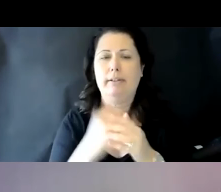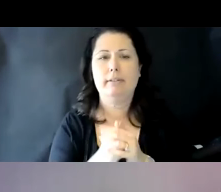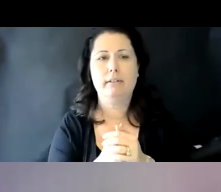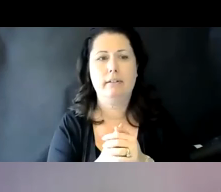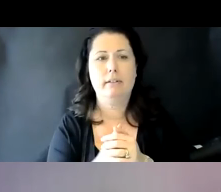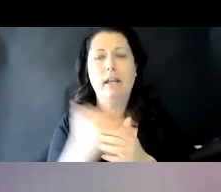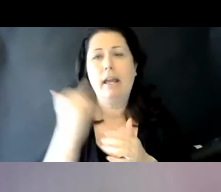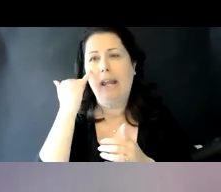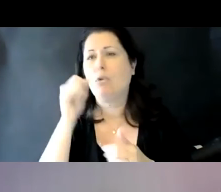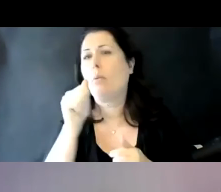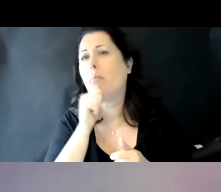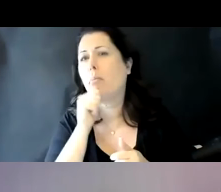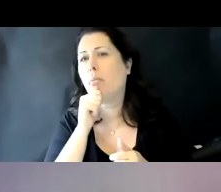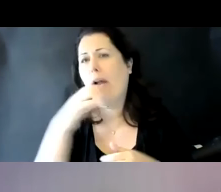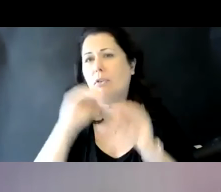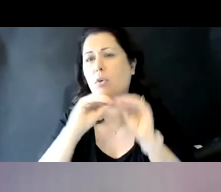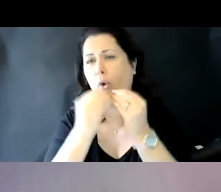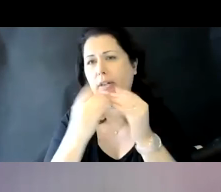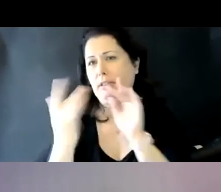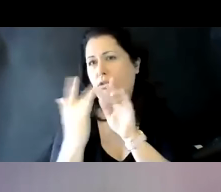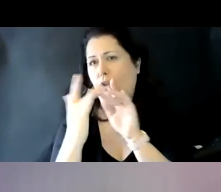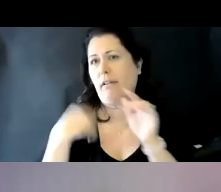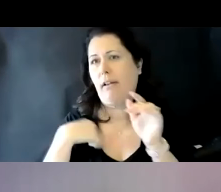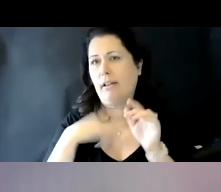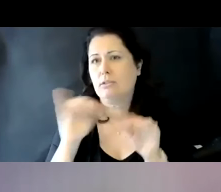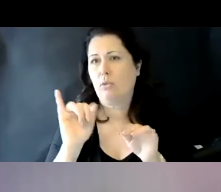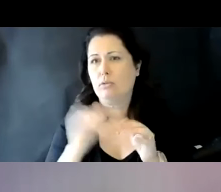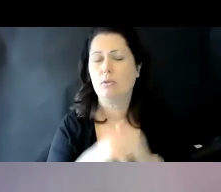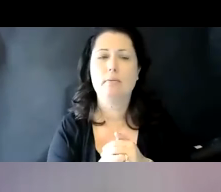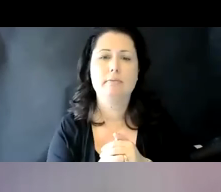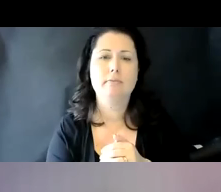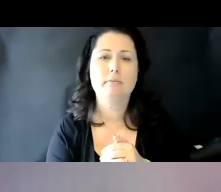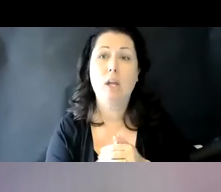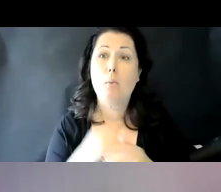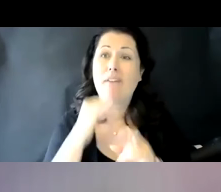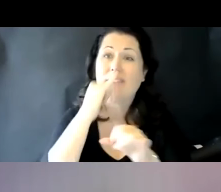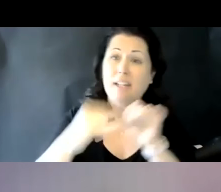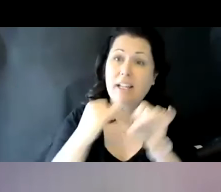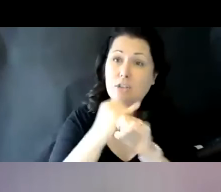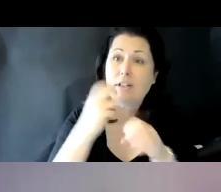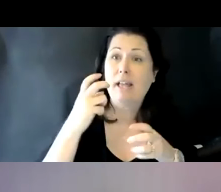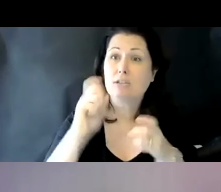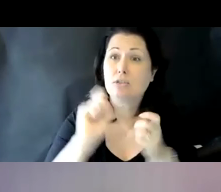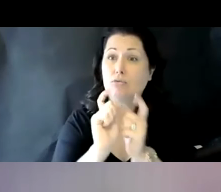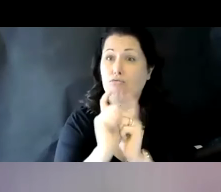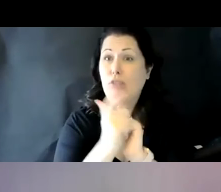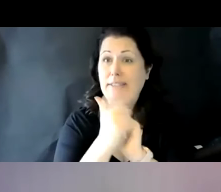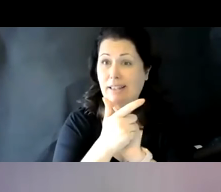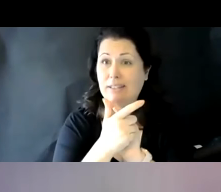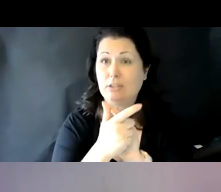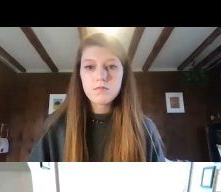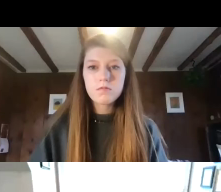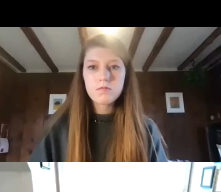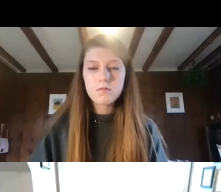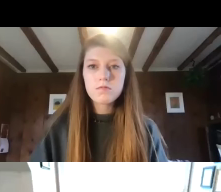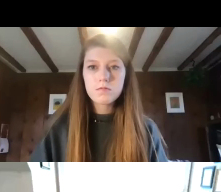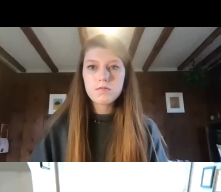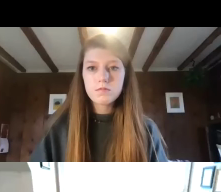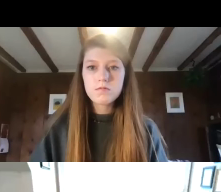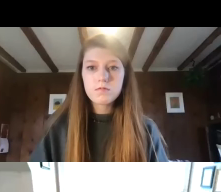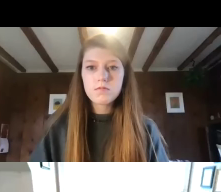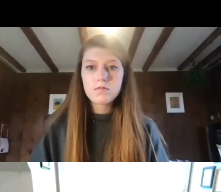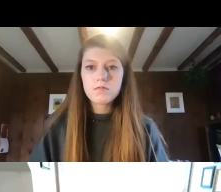contact us about the licensing. We got interest in international translations, and we also got researchers wanting to use